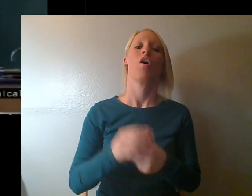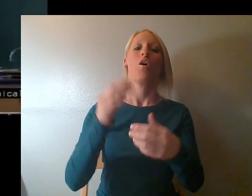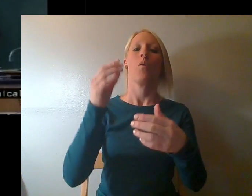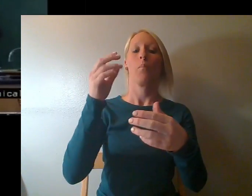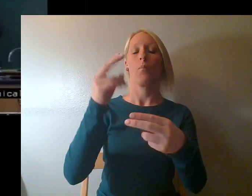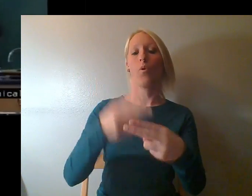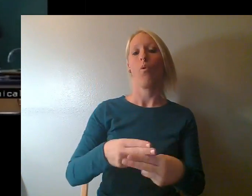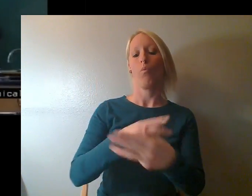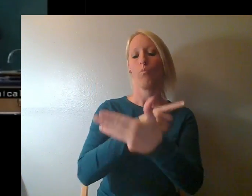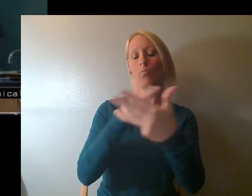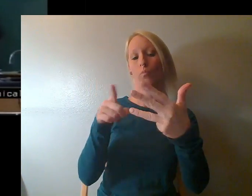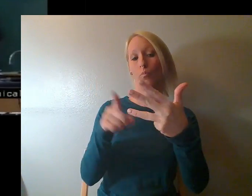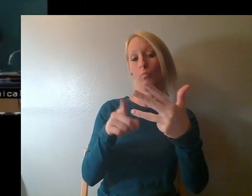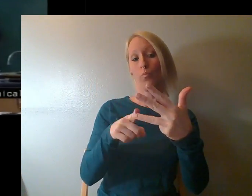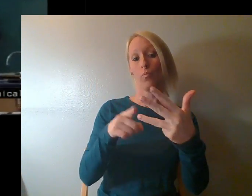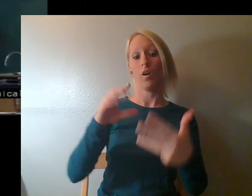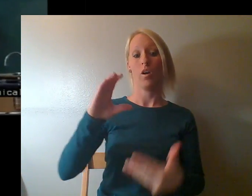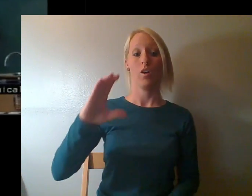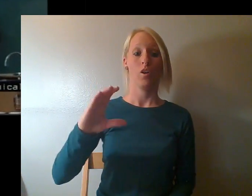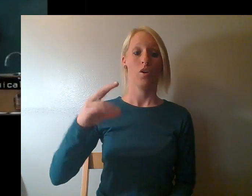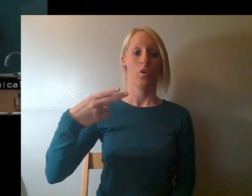it's a chemical.